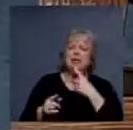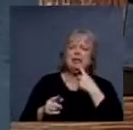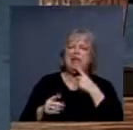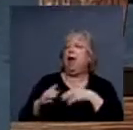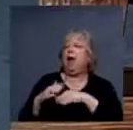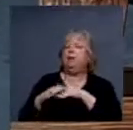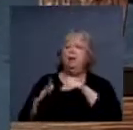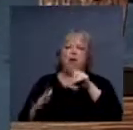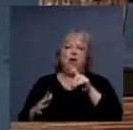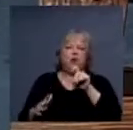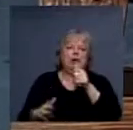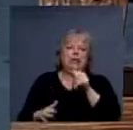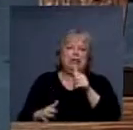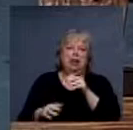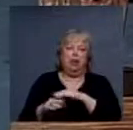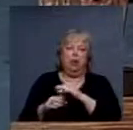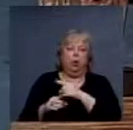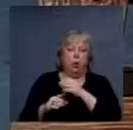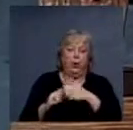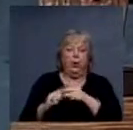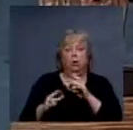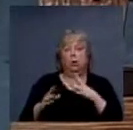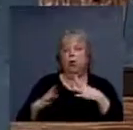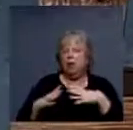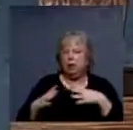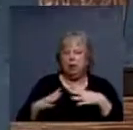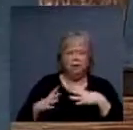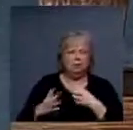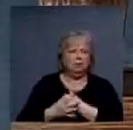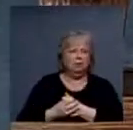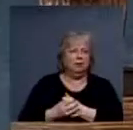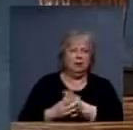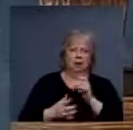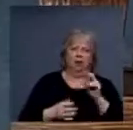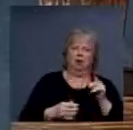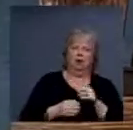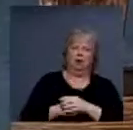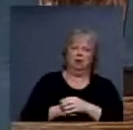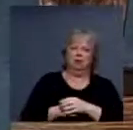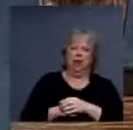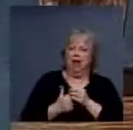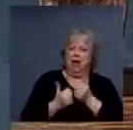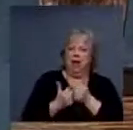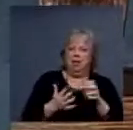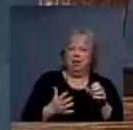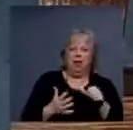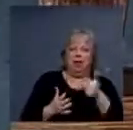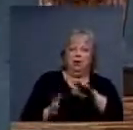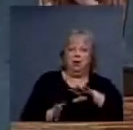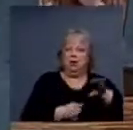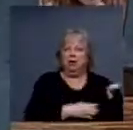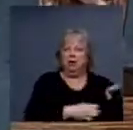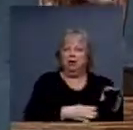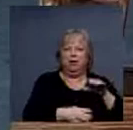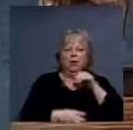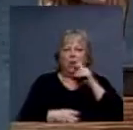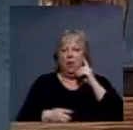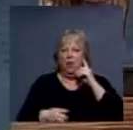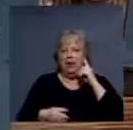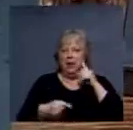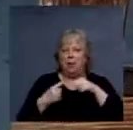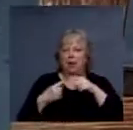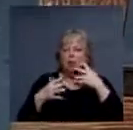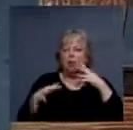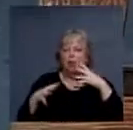say 110 on a weekend or a holiday. Okay, everything else aside, we're not thinking about the noise